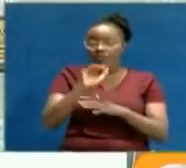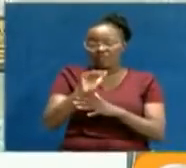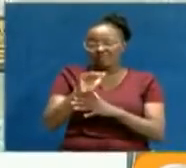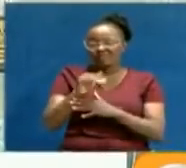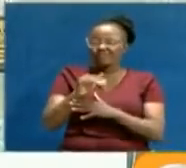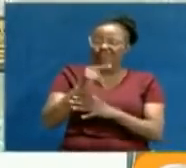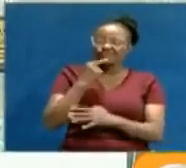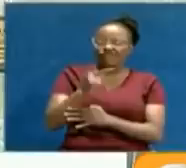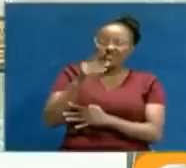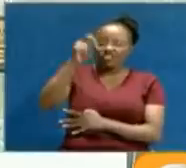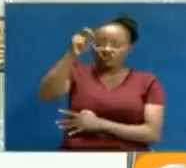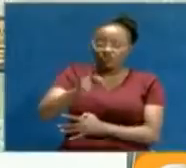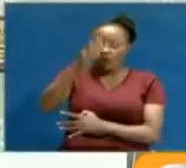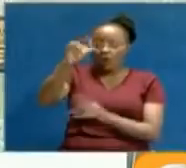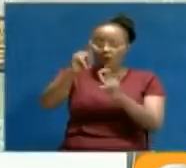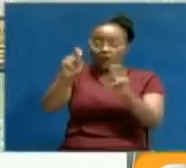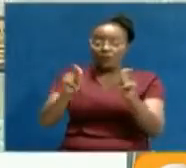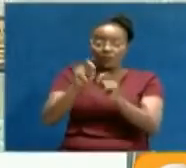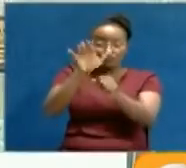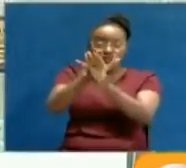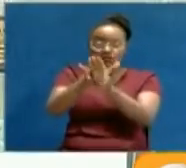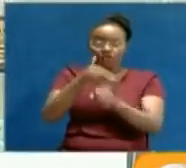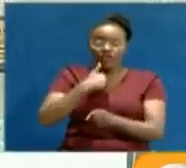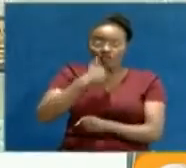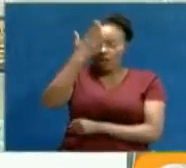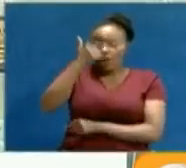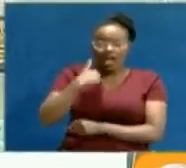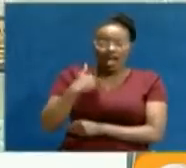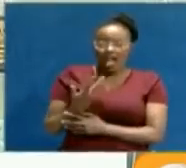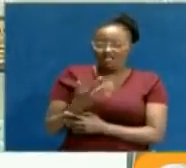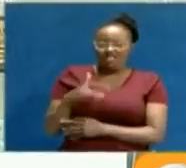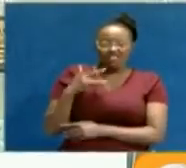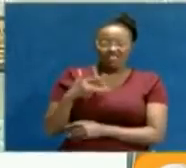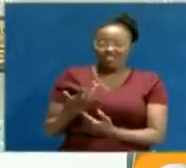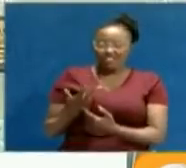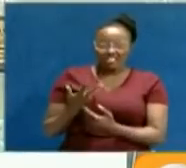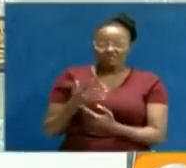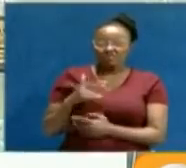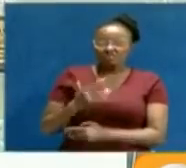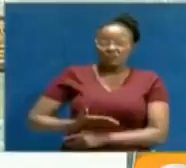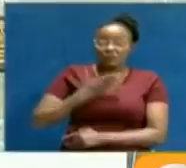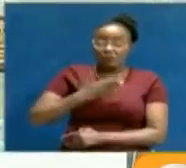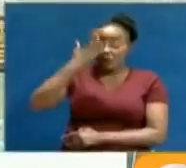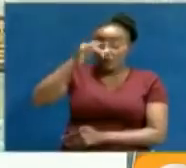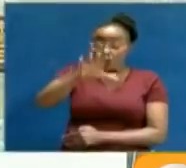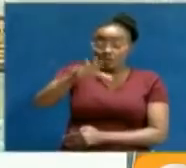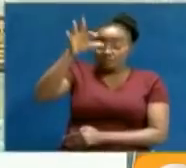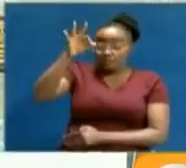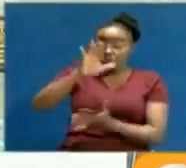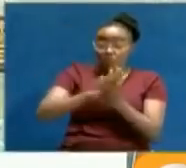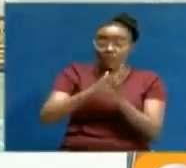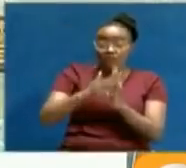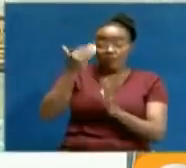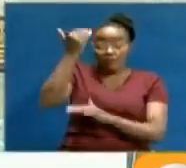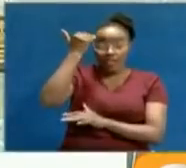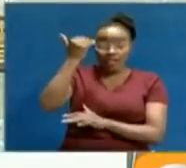out the judiciary for tribalism. He further said that he had no hard feelings, that he had not been picked for the position of Chief Justice,